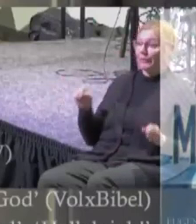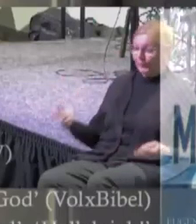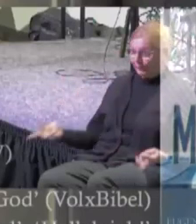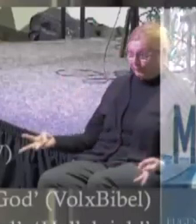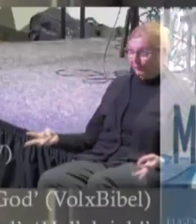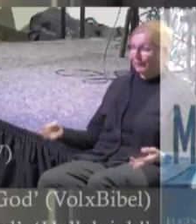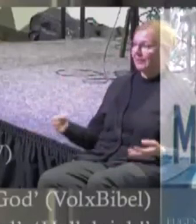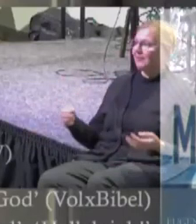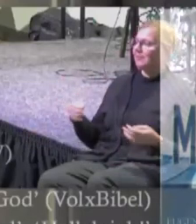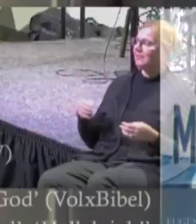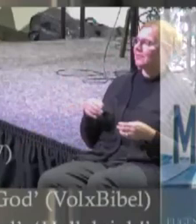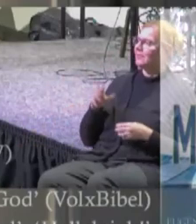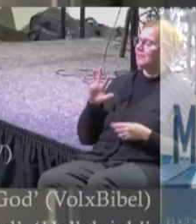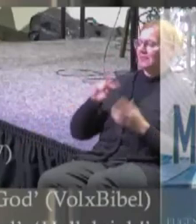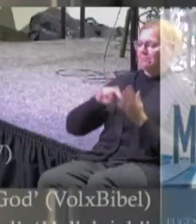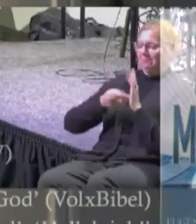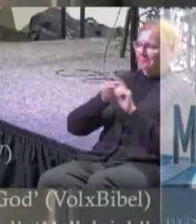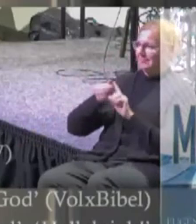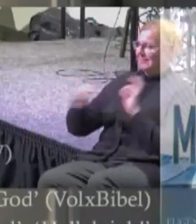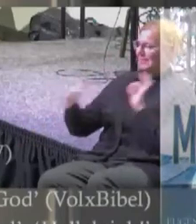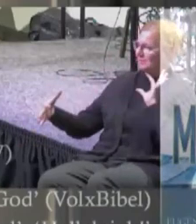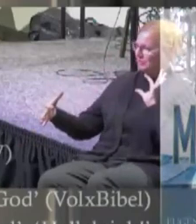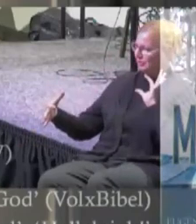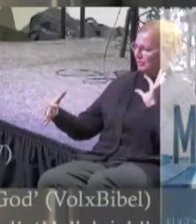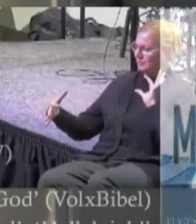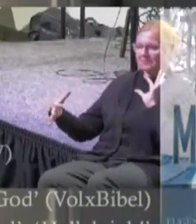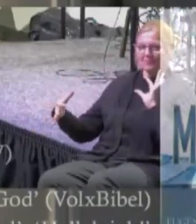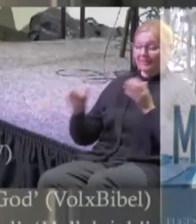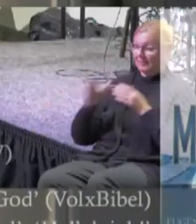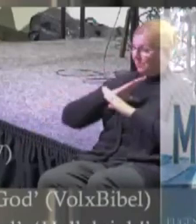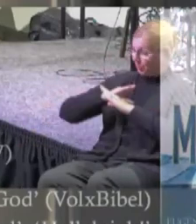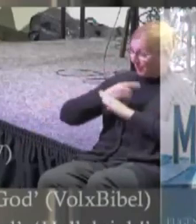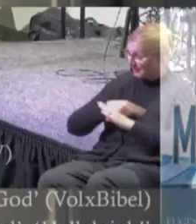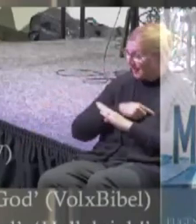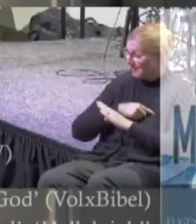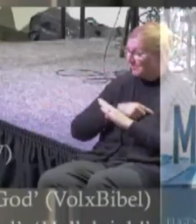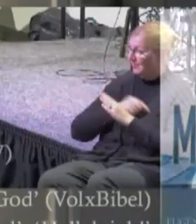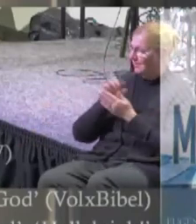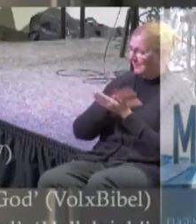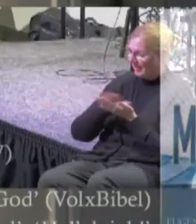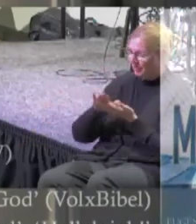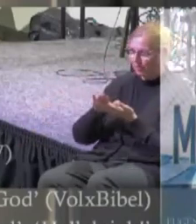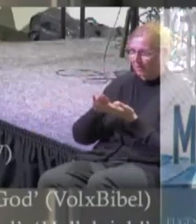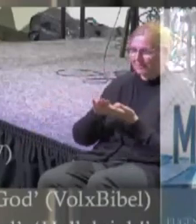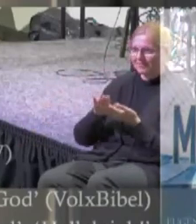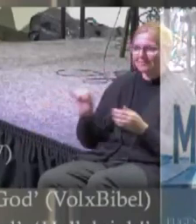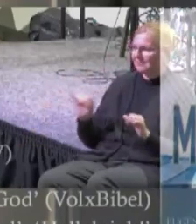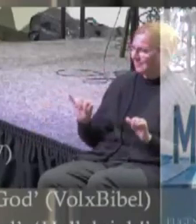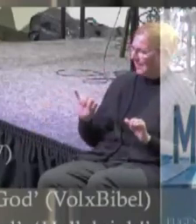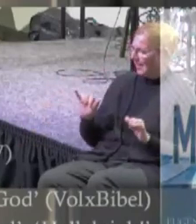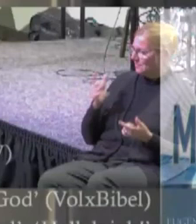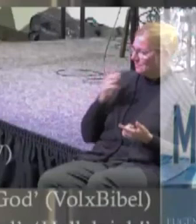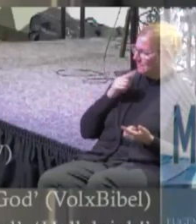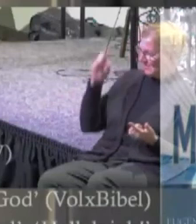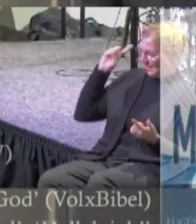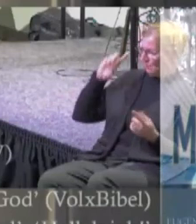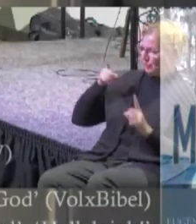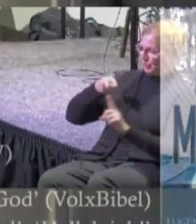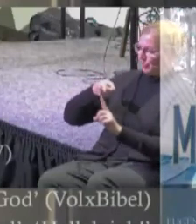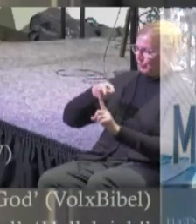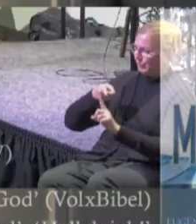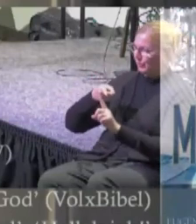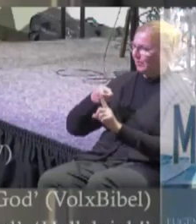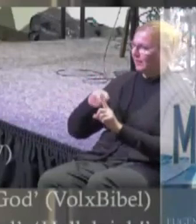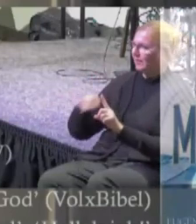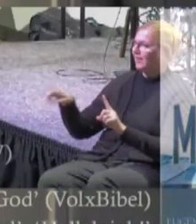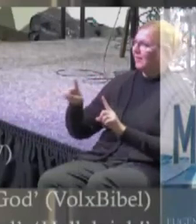Euphemisms detach us. They protect us. They sanitize the Tanakh, as the Masoretes attempted to do. Doomed with you to